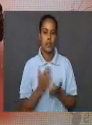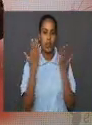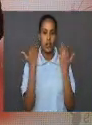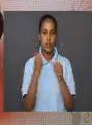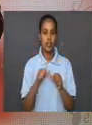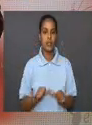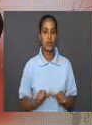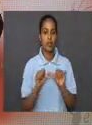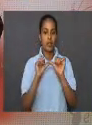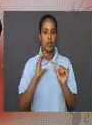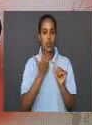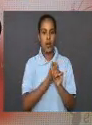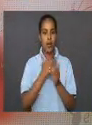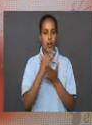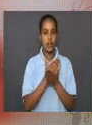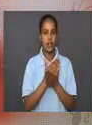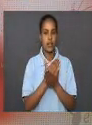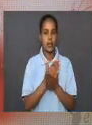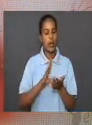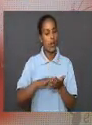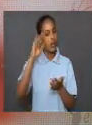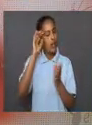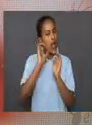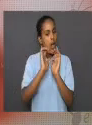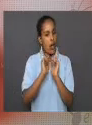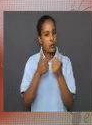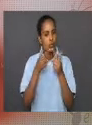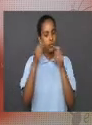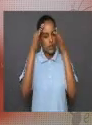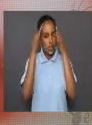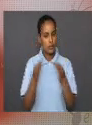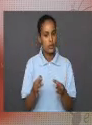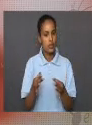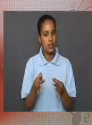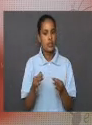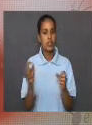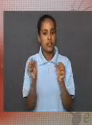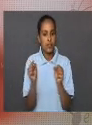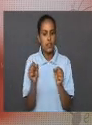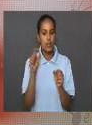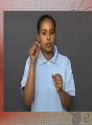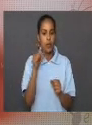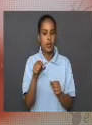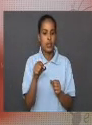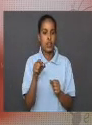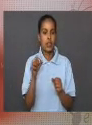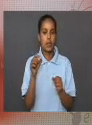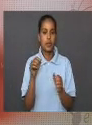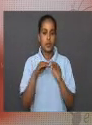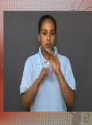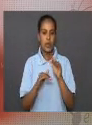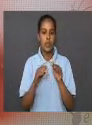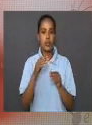Let us continue with our lesson by learning how to determine the freezing point depression